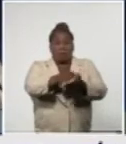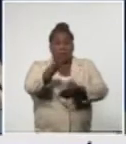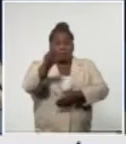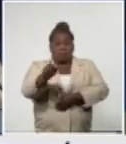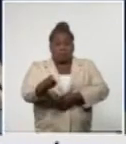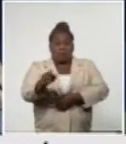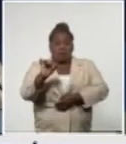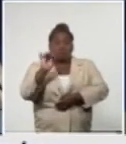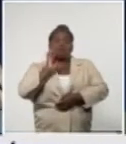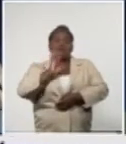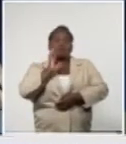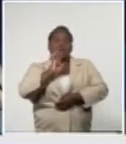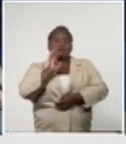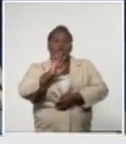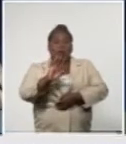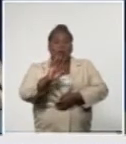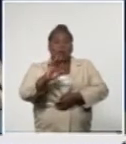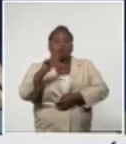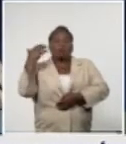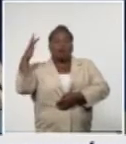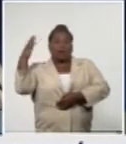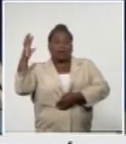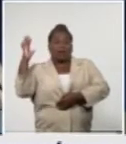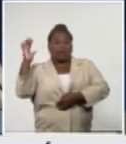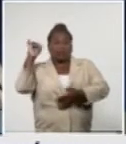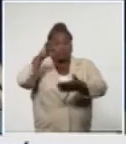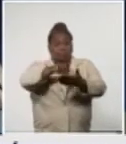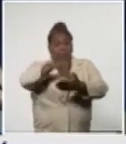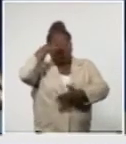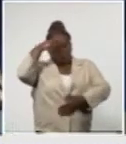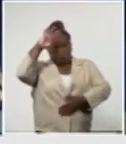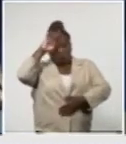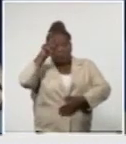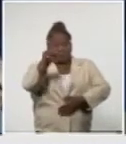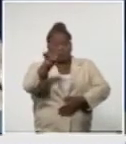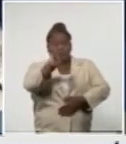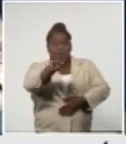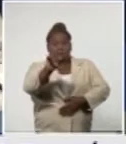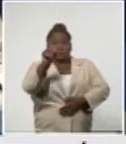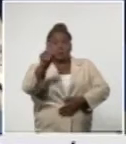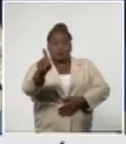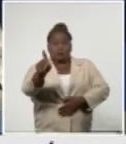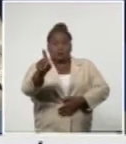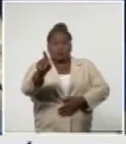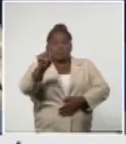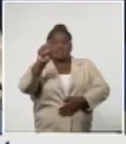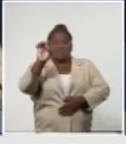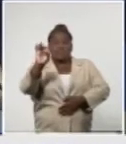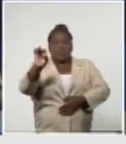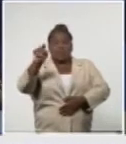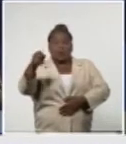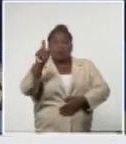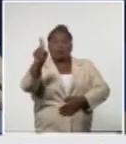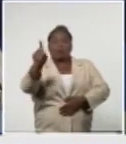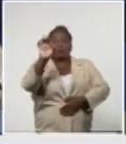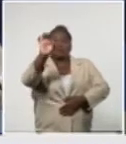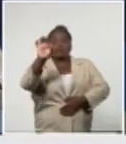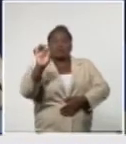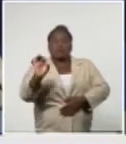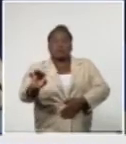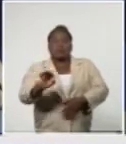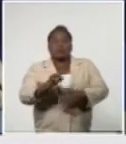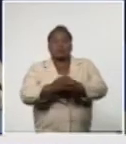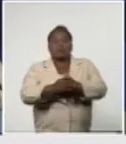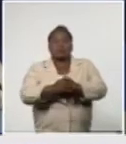of infection. The number of people who have acquired the disease abroad does not change, 161 people, 7.1% of